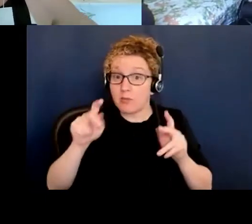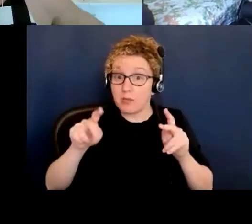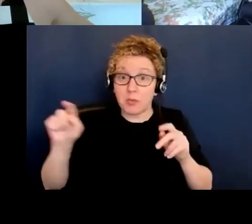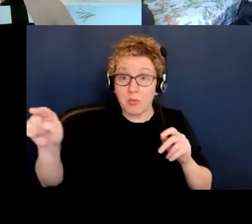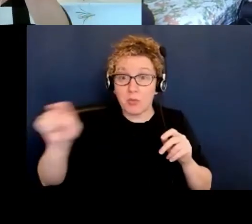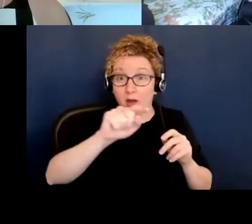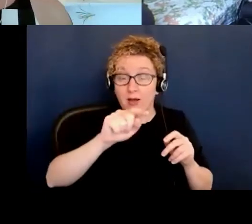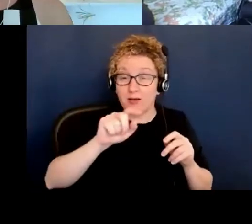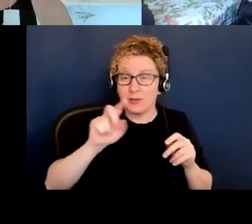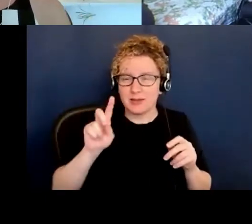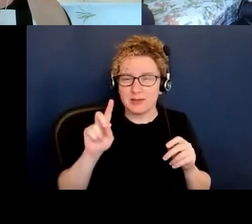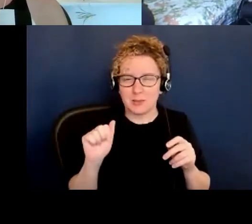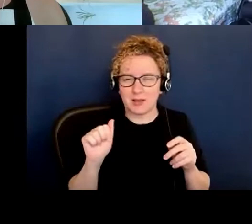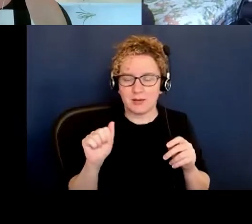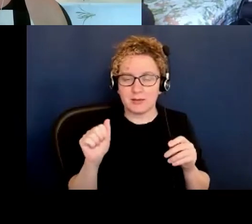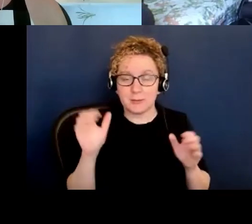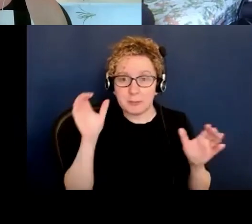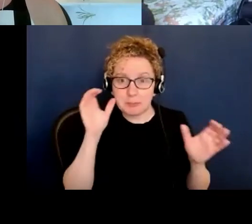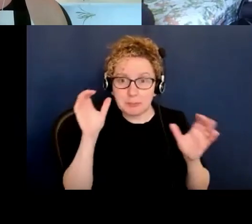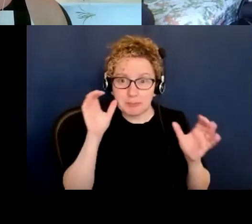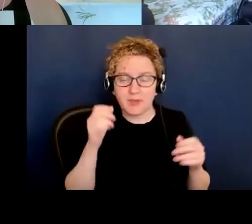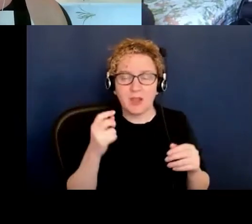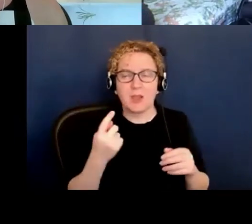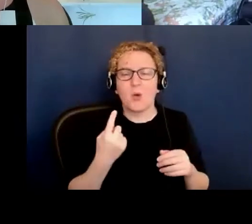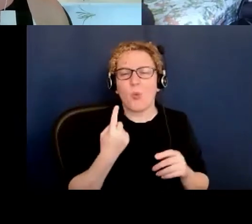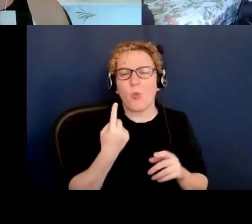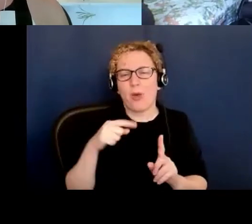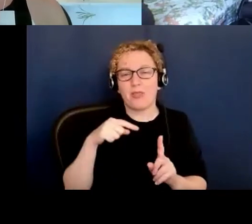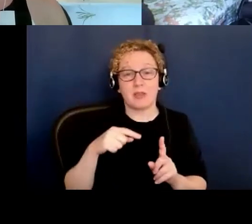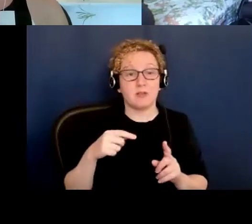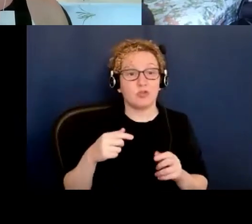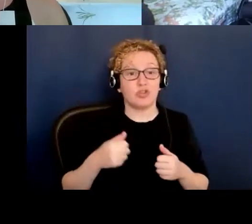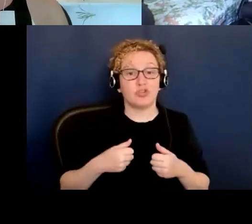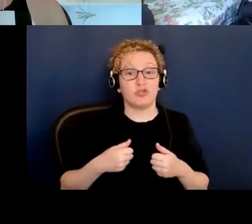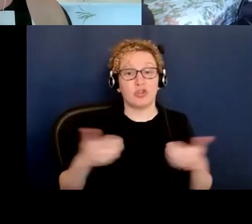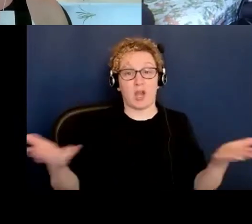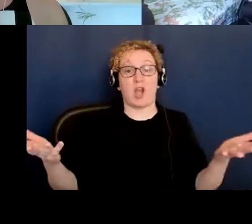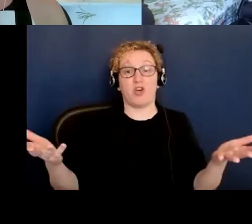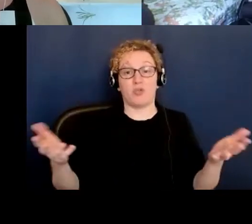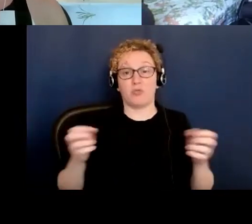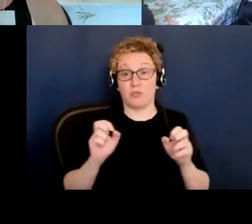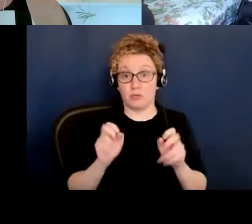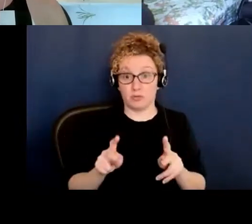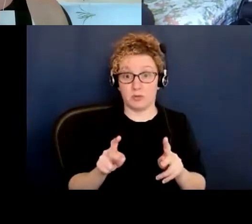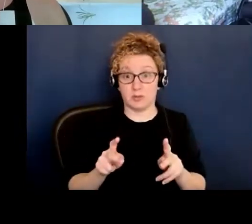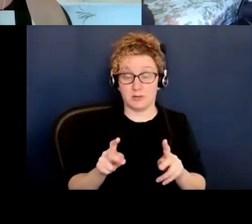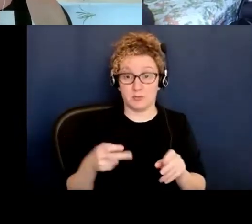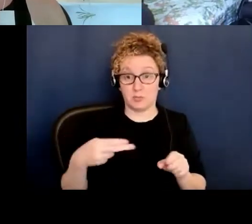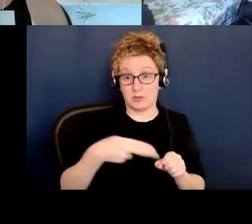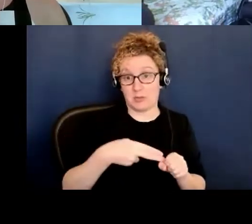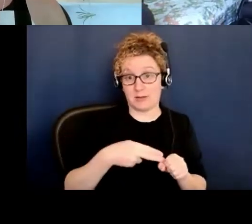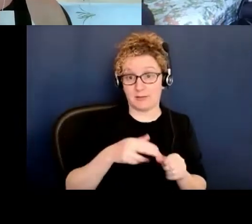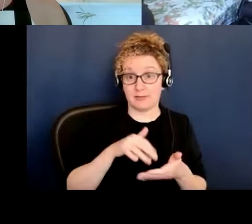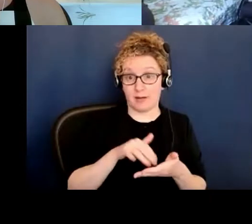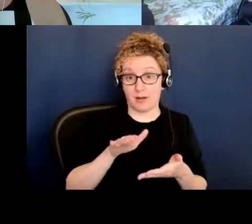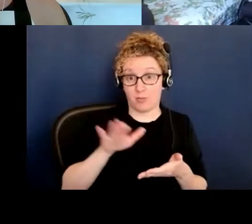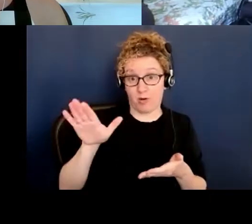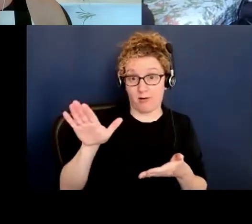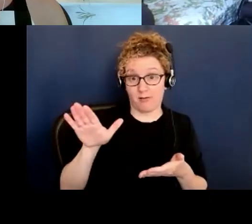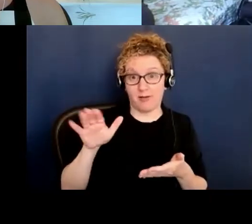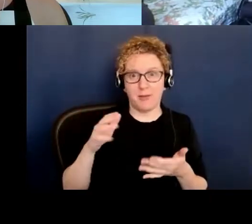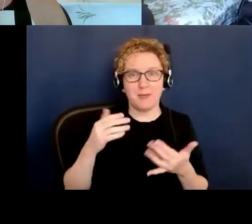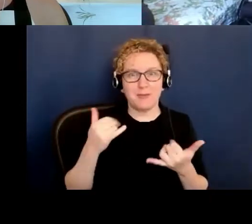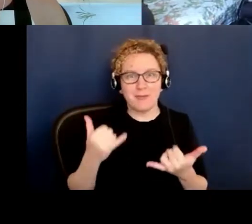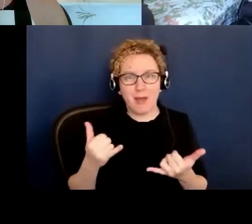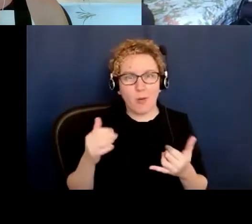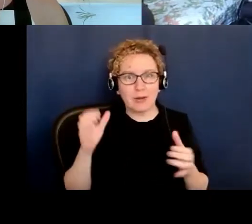is, that's one thing to just share opportunities to participate and study abroad, but it's another to actually hear